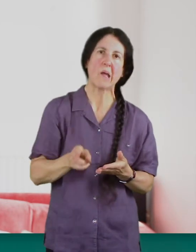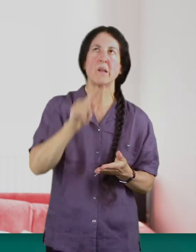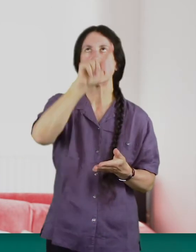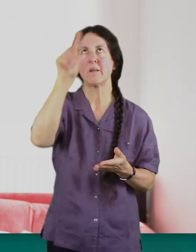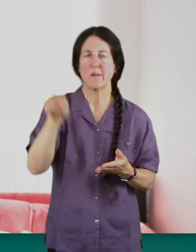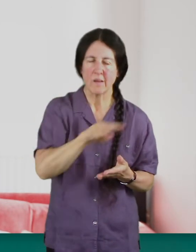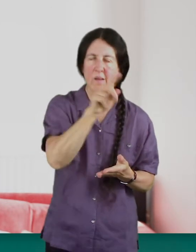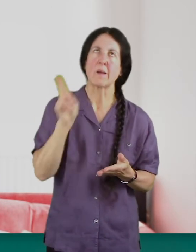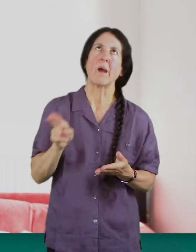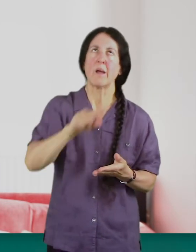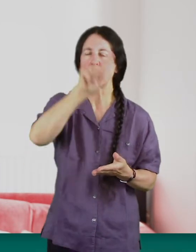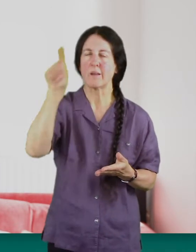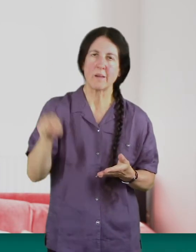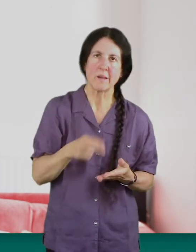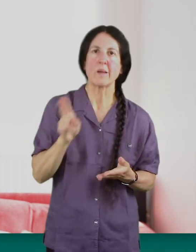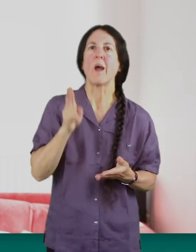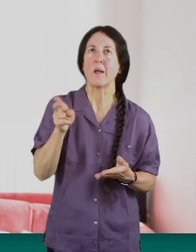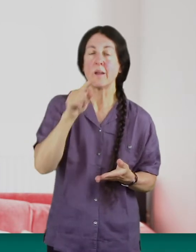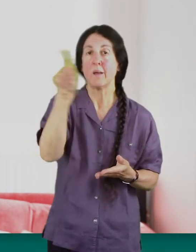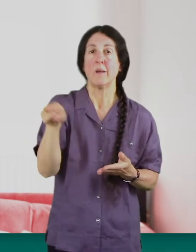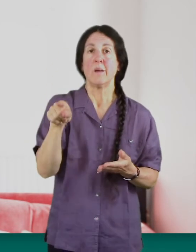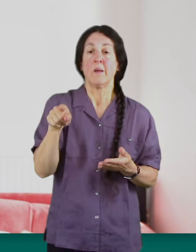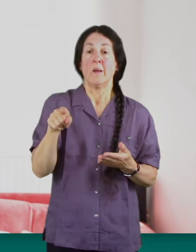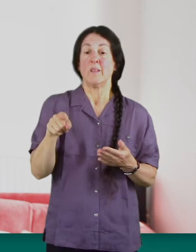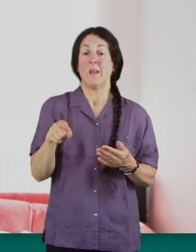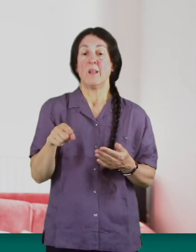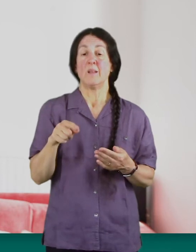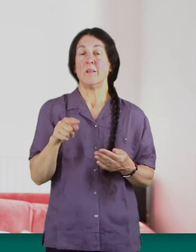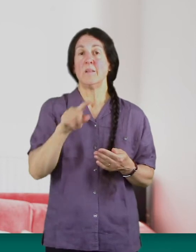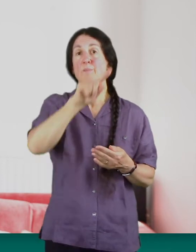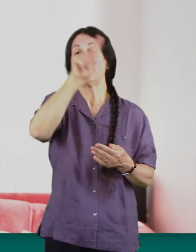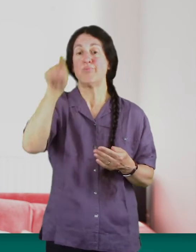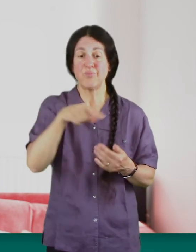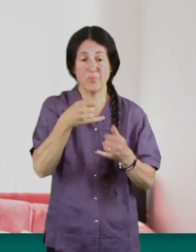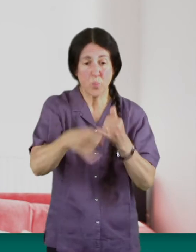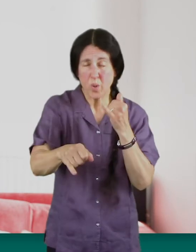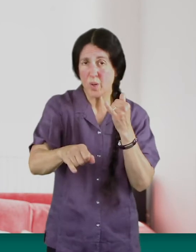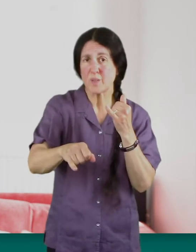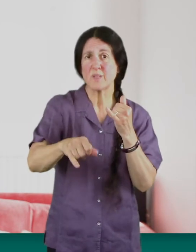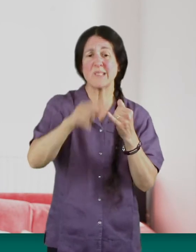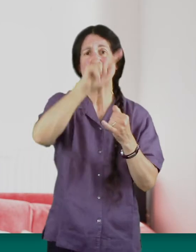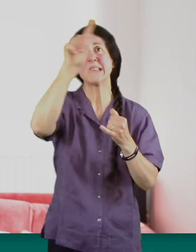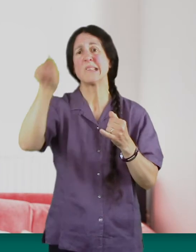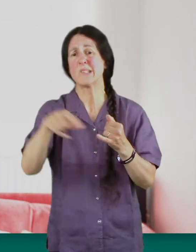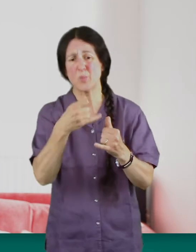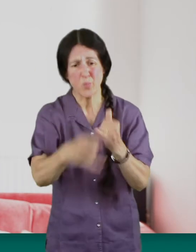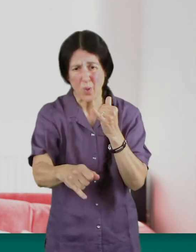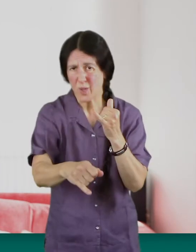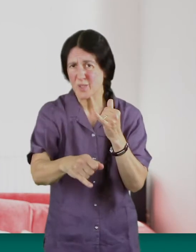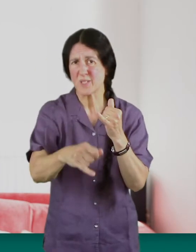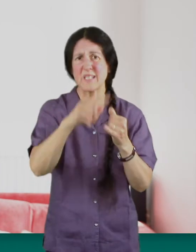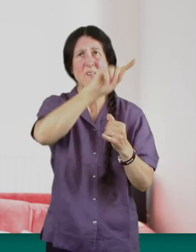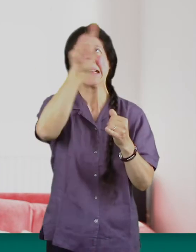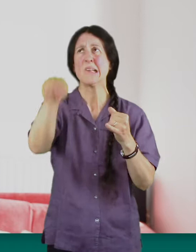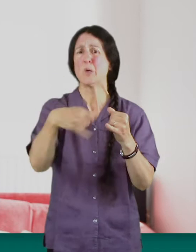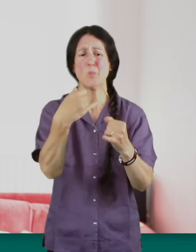described this not only as a cycle, but as a spiral, that it not only goes round, but it goes down. It gets